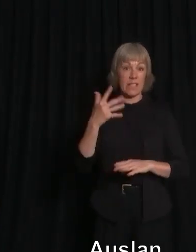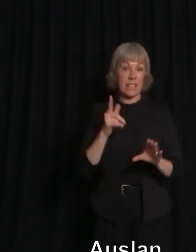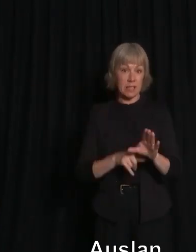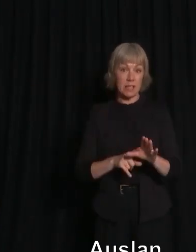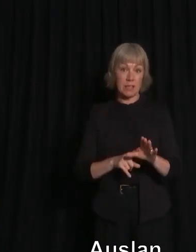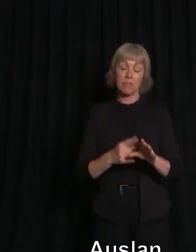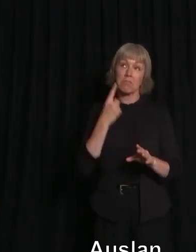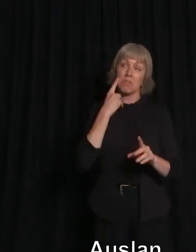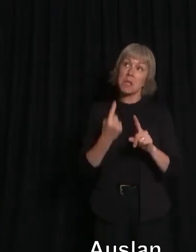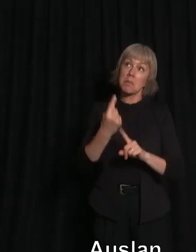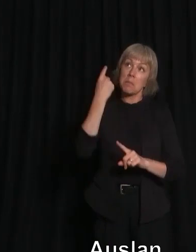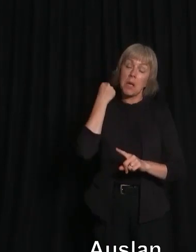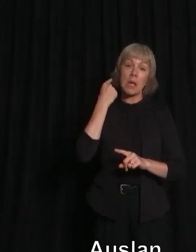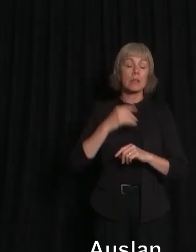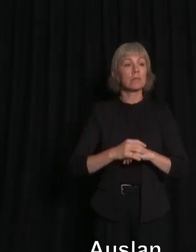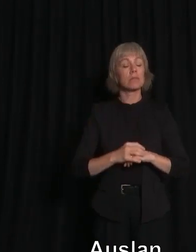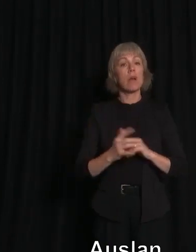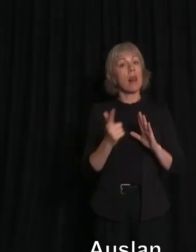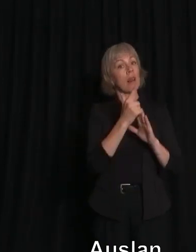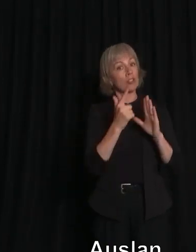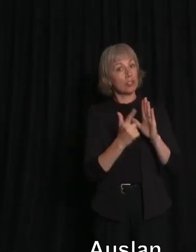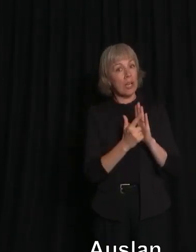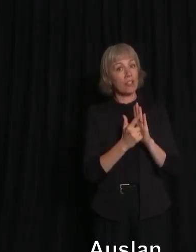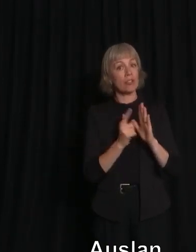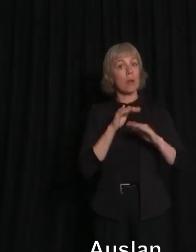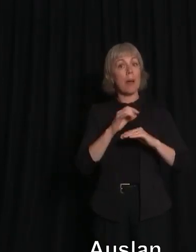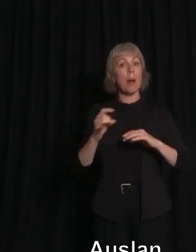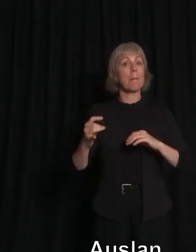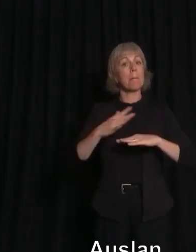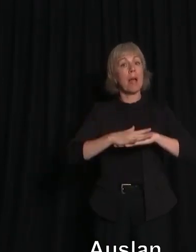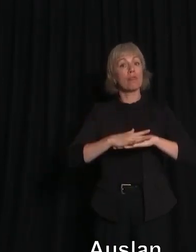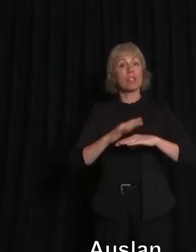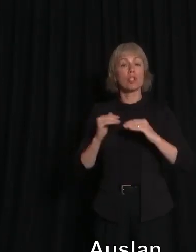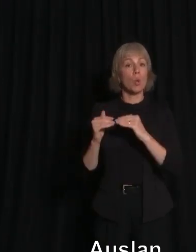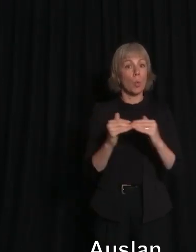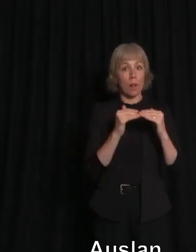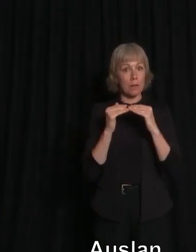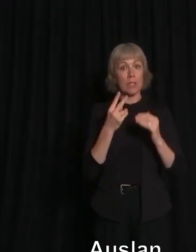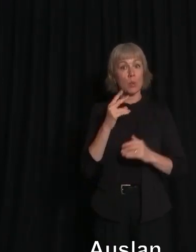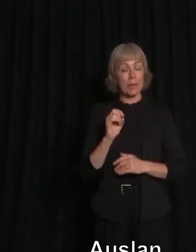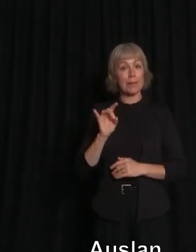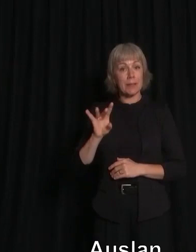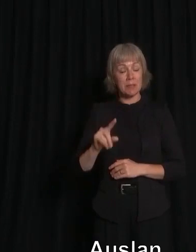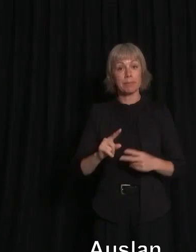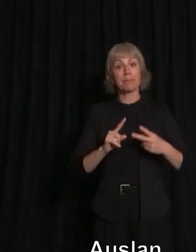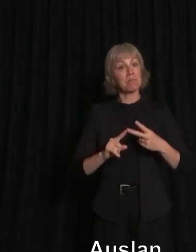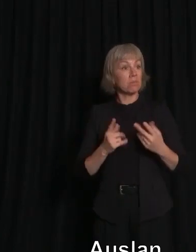going back, for example, to the legislation relating to marriage equality in 2010, the gender